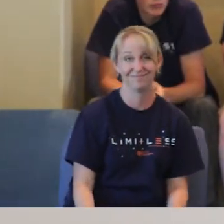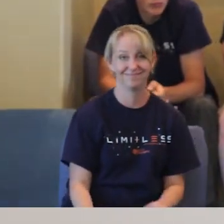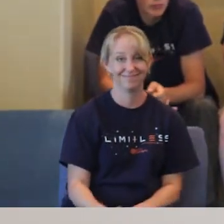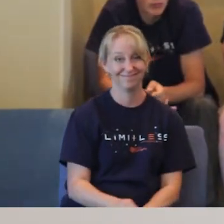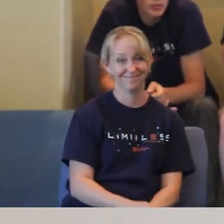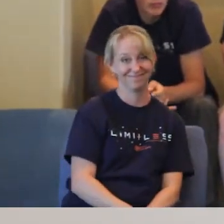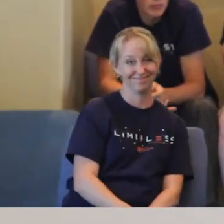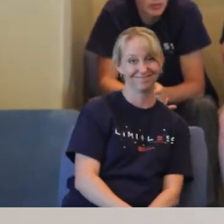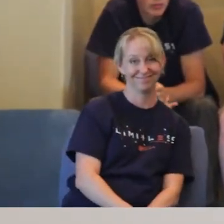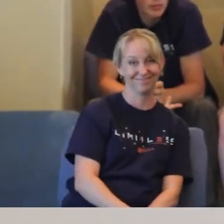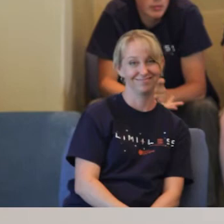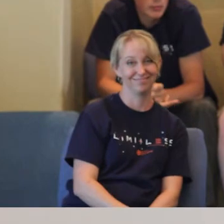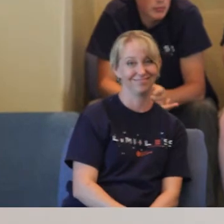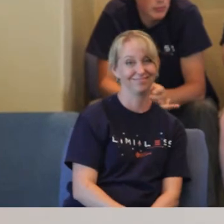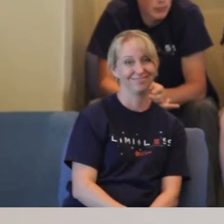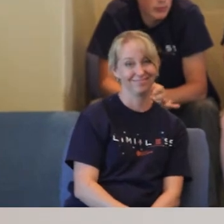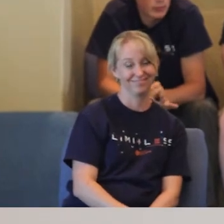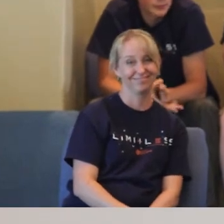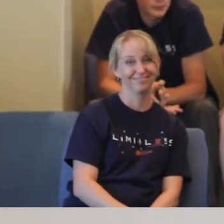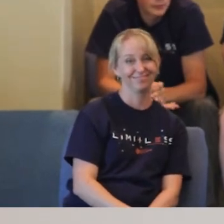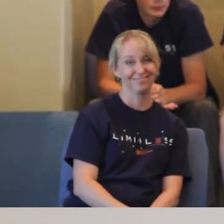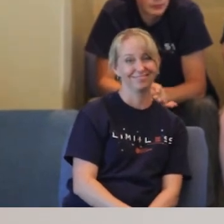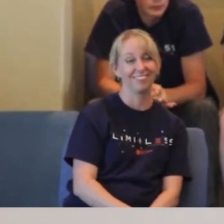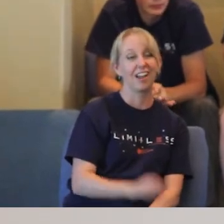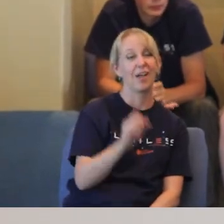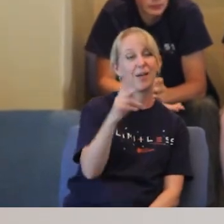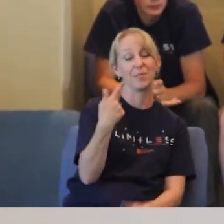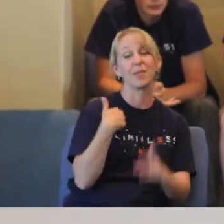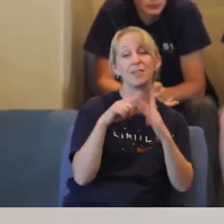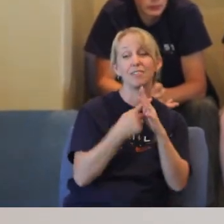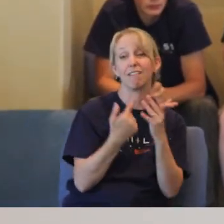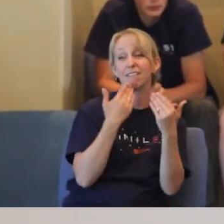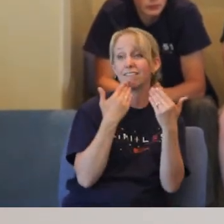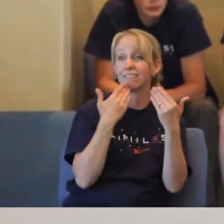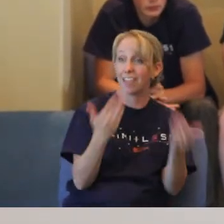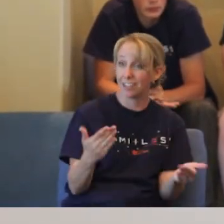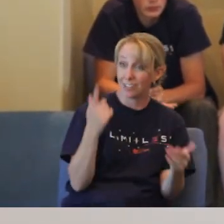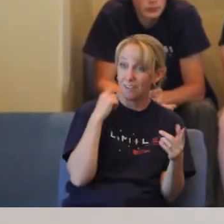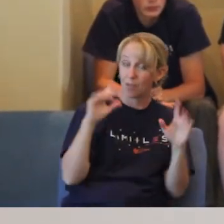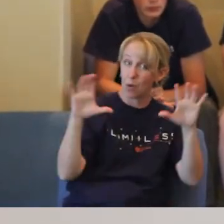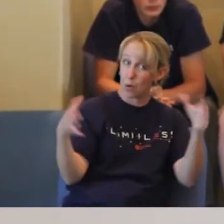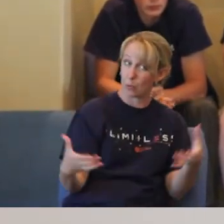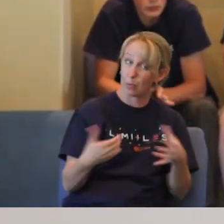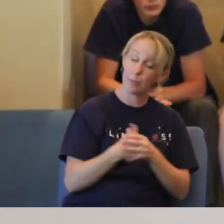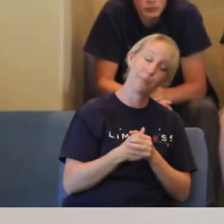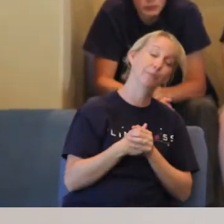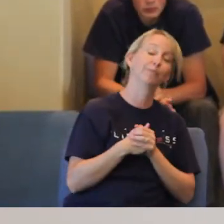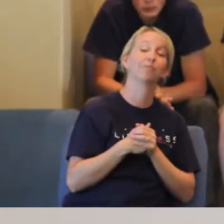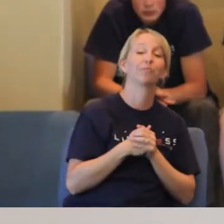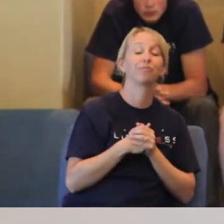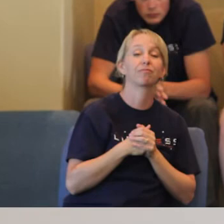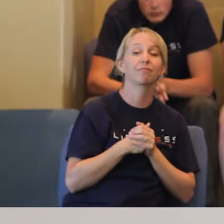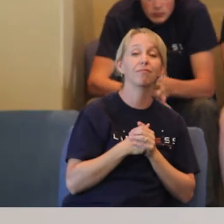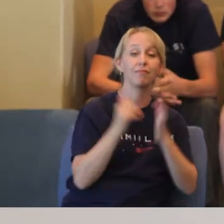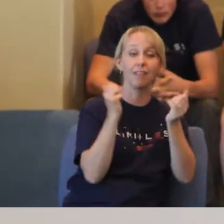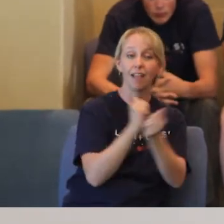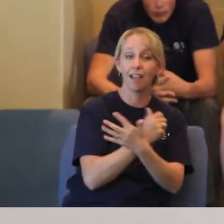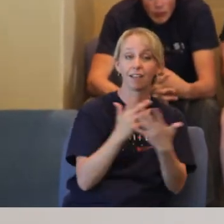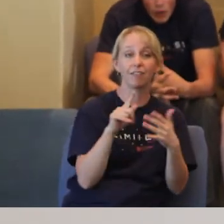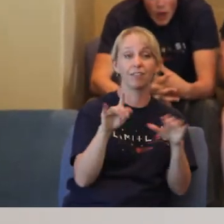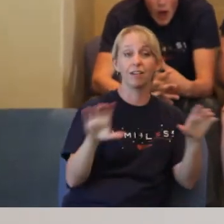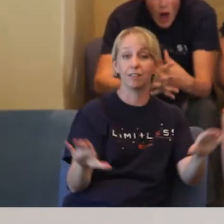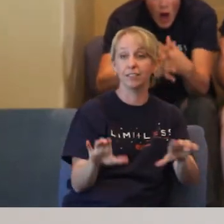I just want to start off by saying thank you for church body, for everything that you've done, all the